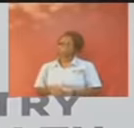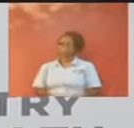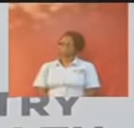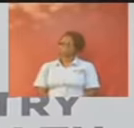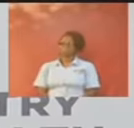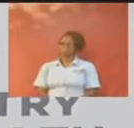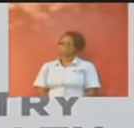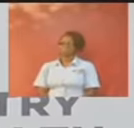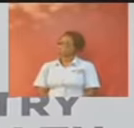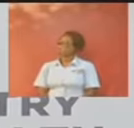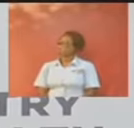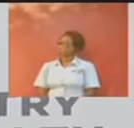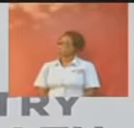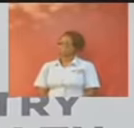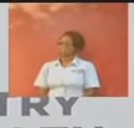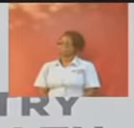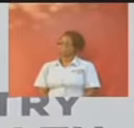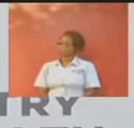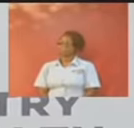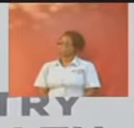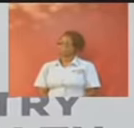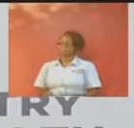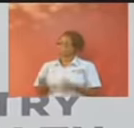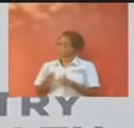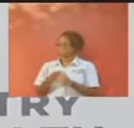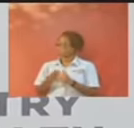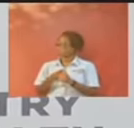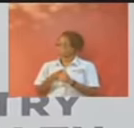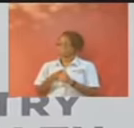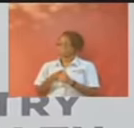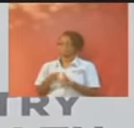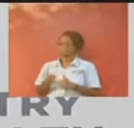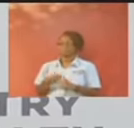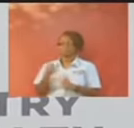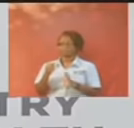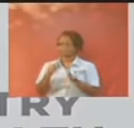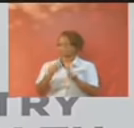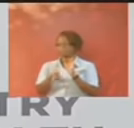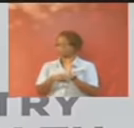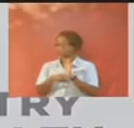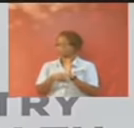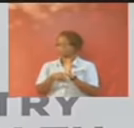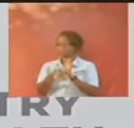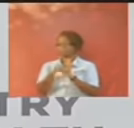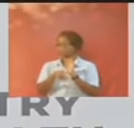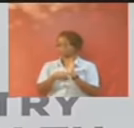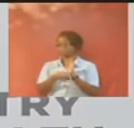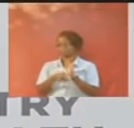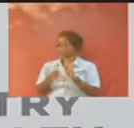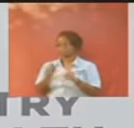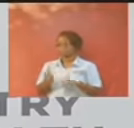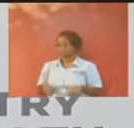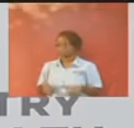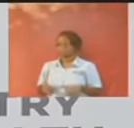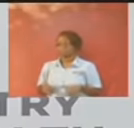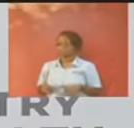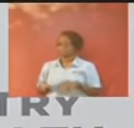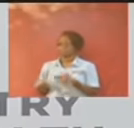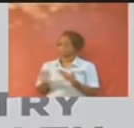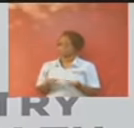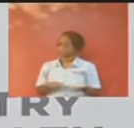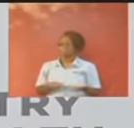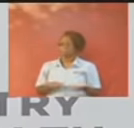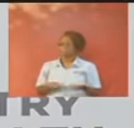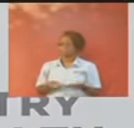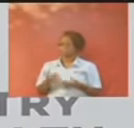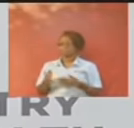repatriation efforts. So firstly, any policy on the death of a person, whether they are on in terms of a repatriation flight